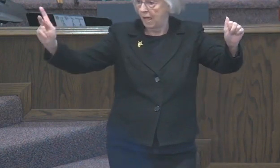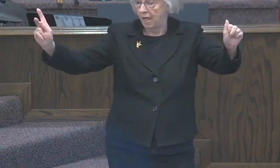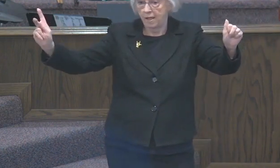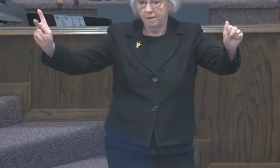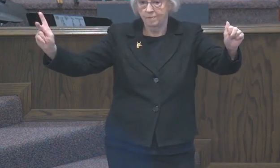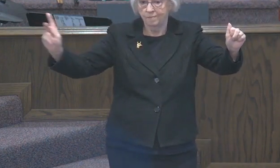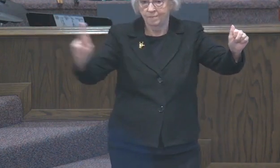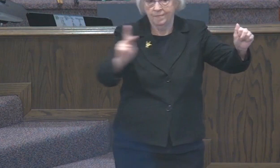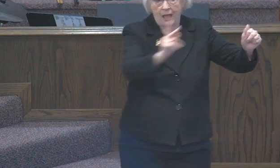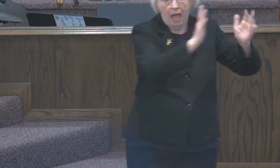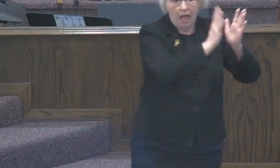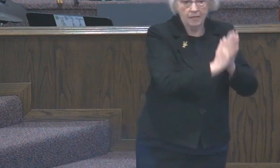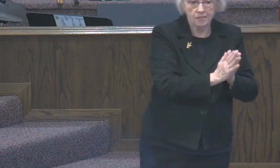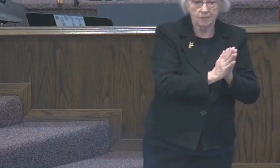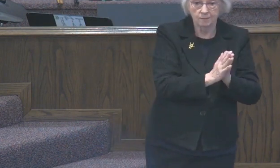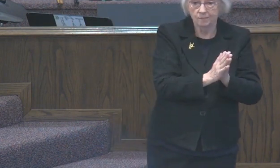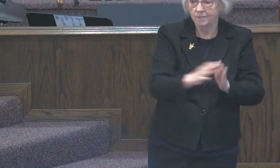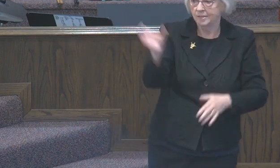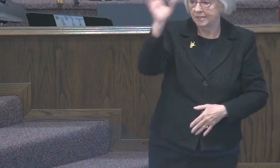You shall receive.